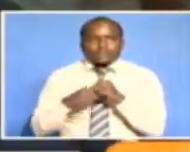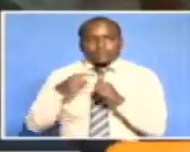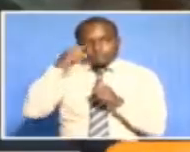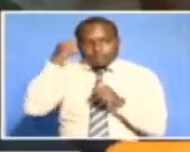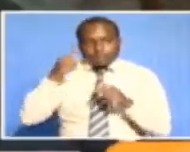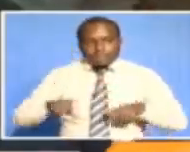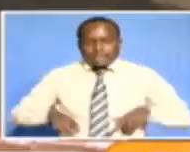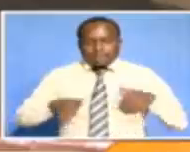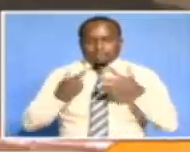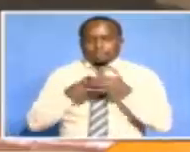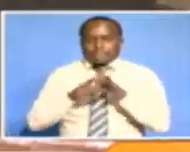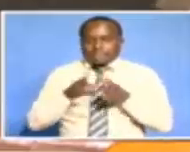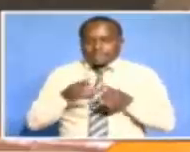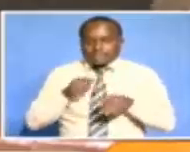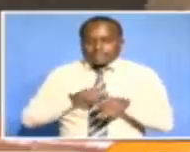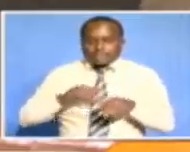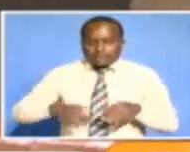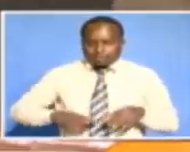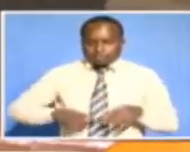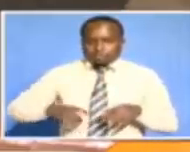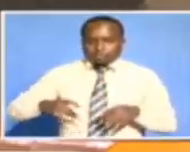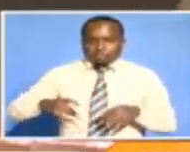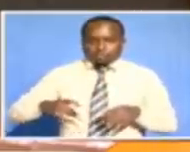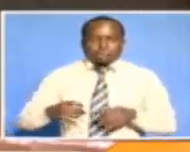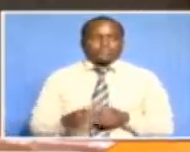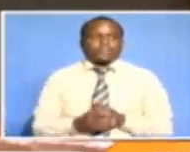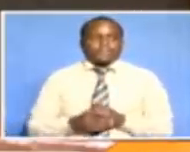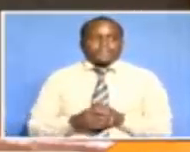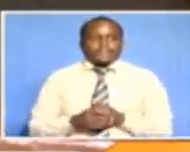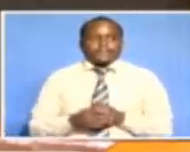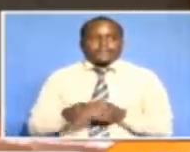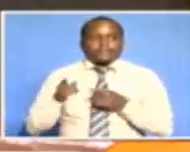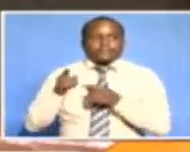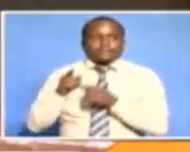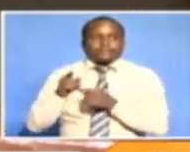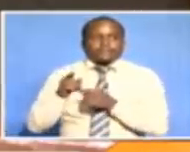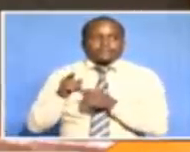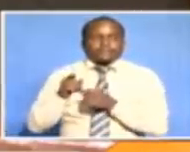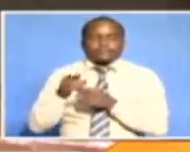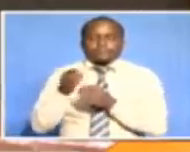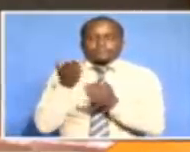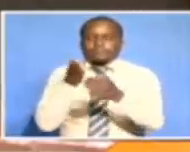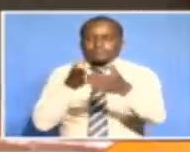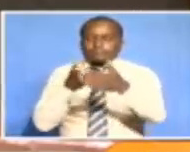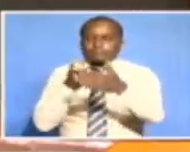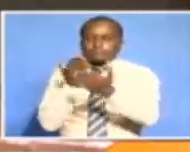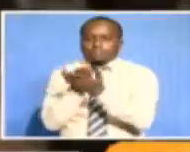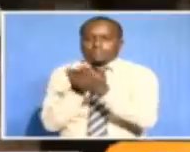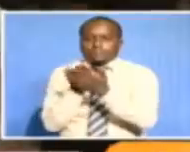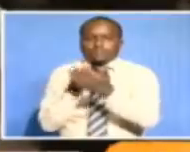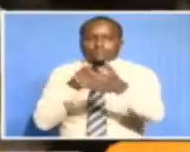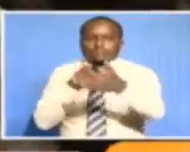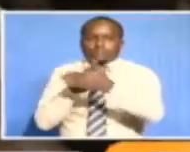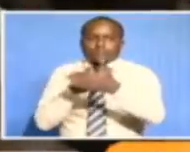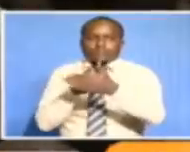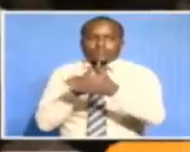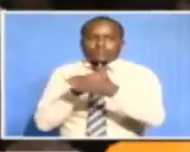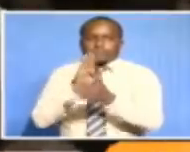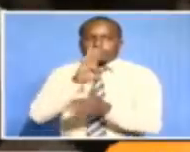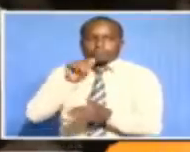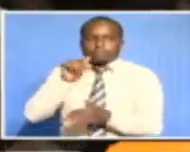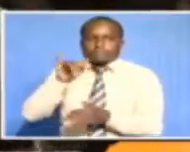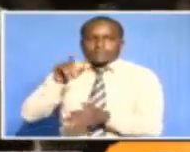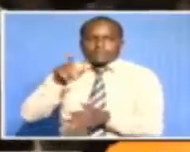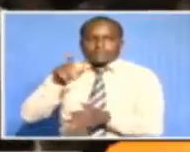at conception. Obado also objecting Prosecutor Jacob Ondari's plea to the court to deny him bail. Every Tom, Dick and